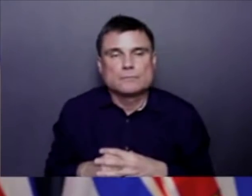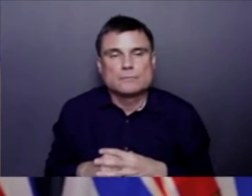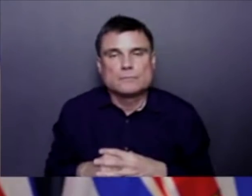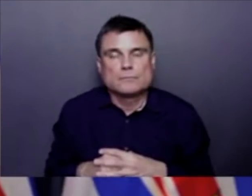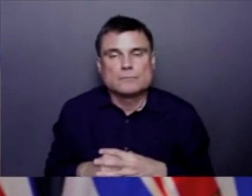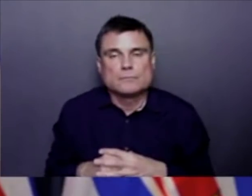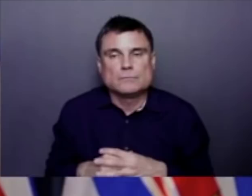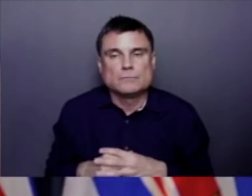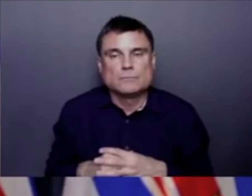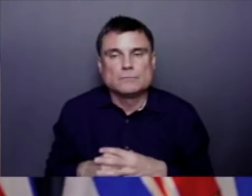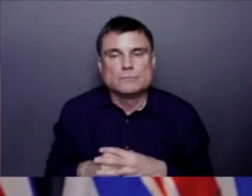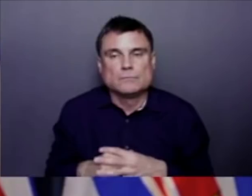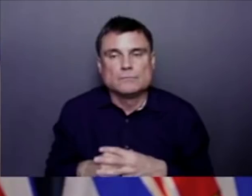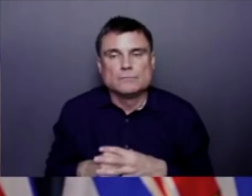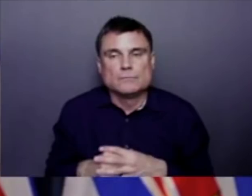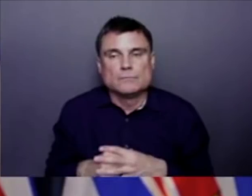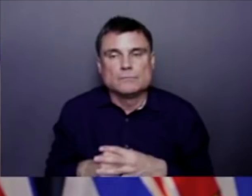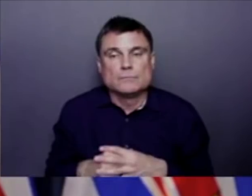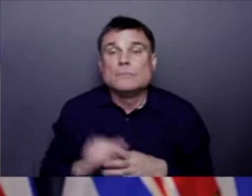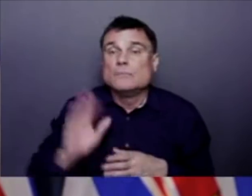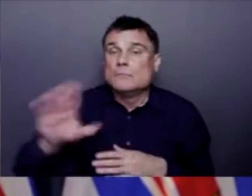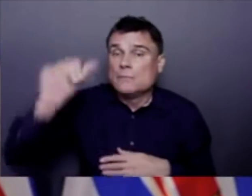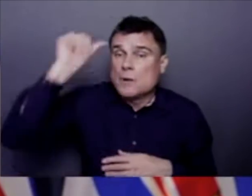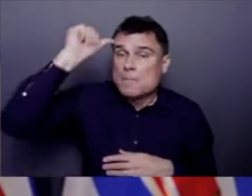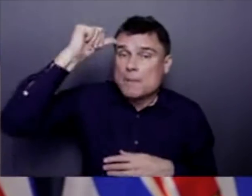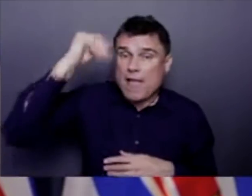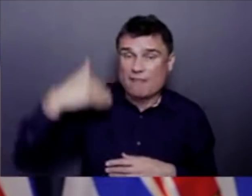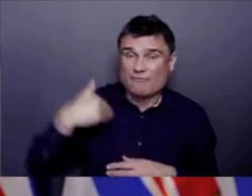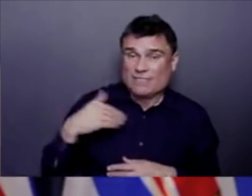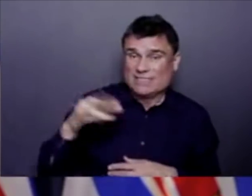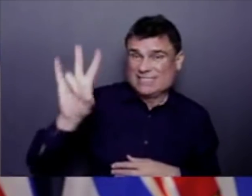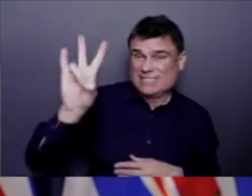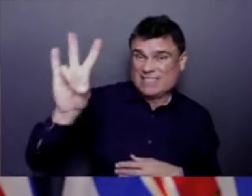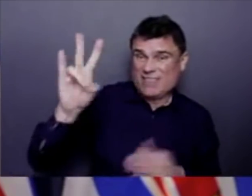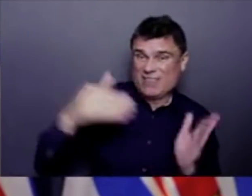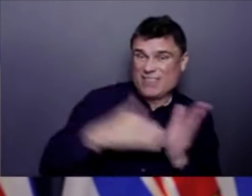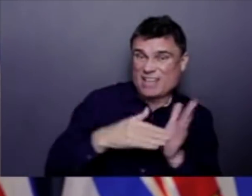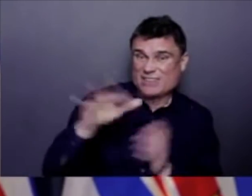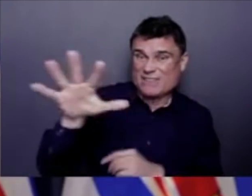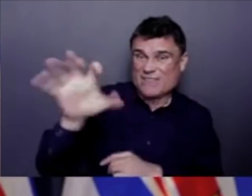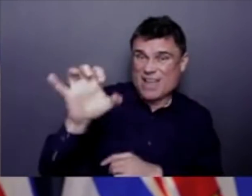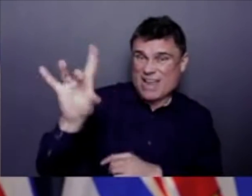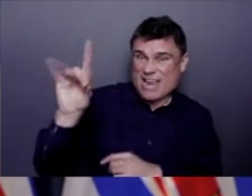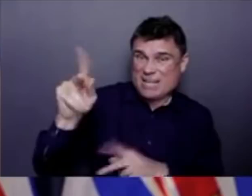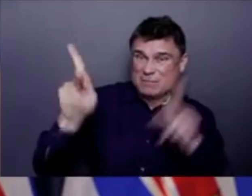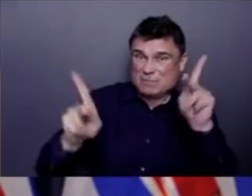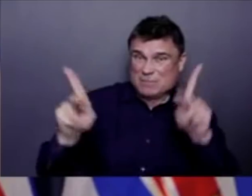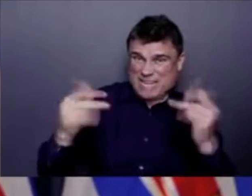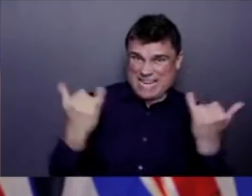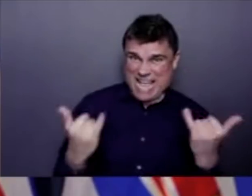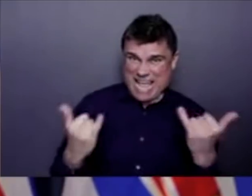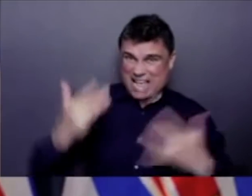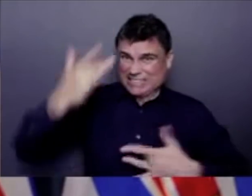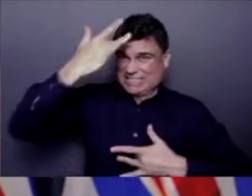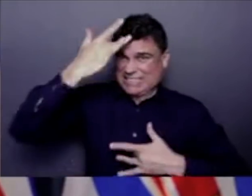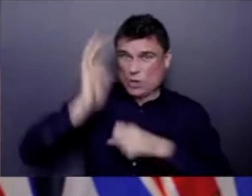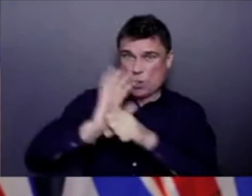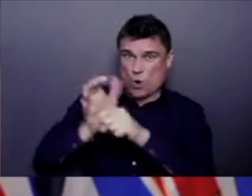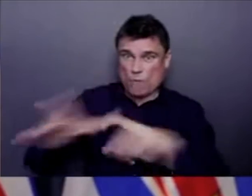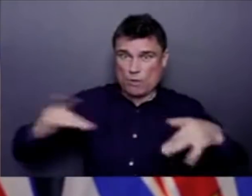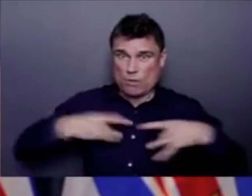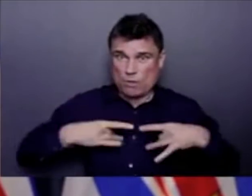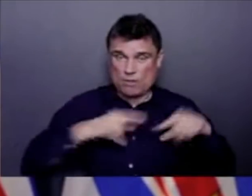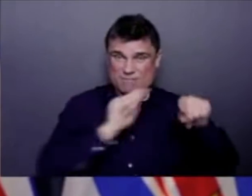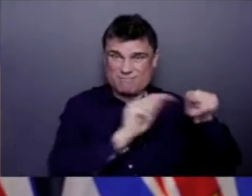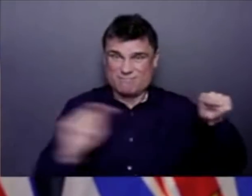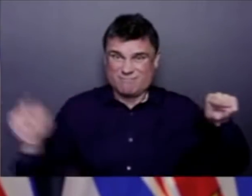active cases of COVID-19, the 9,414 people under public health surveillance in 4 health authorities, and all of the